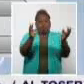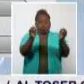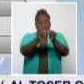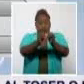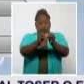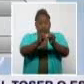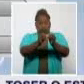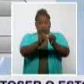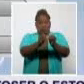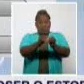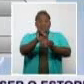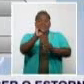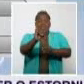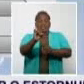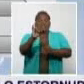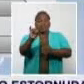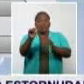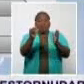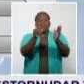samples.